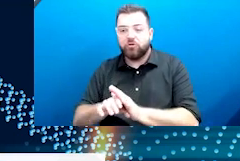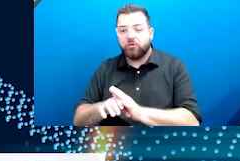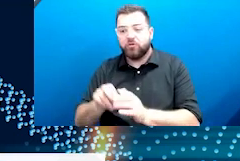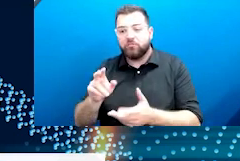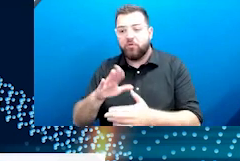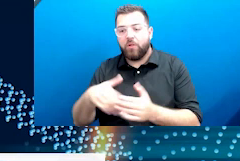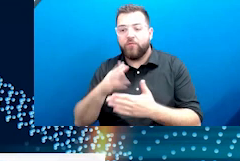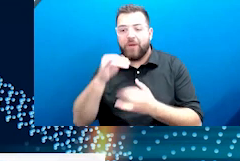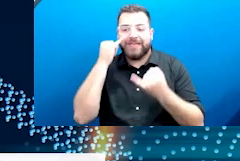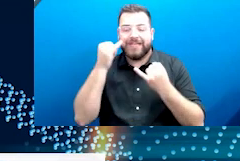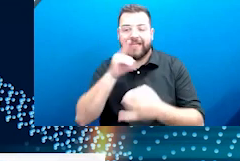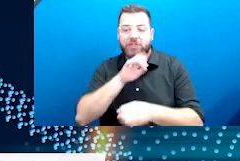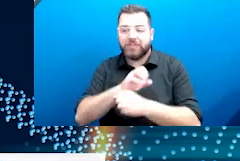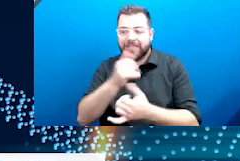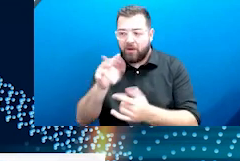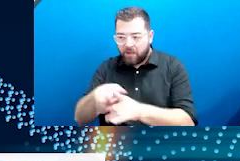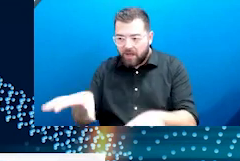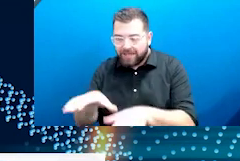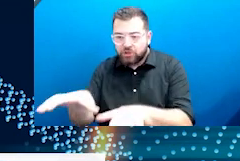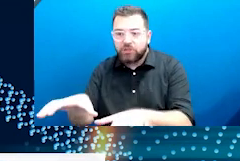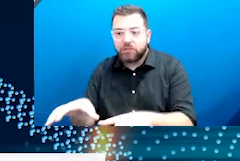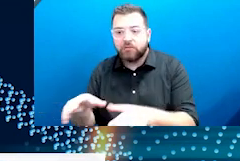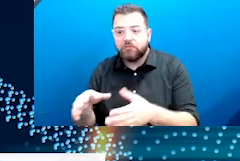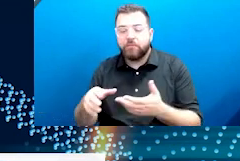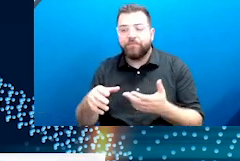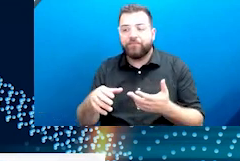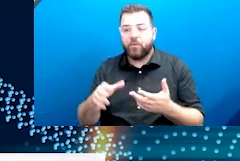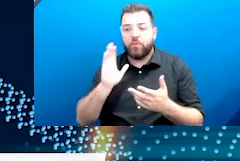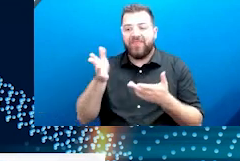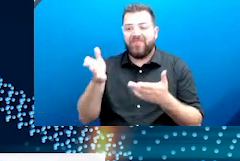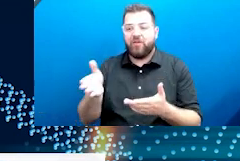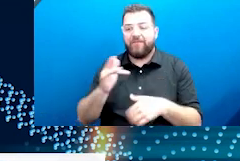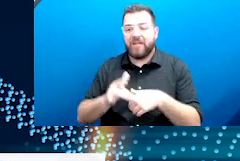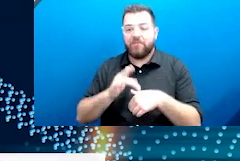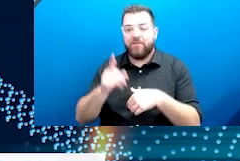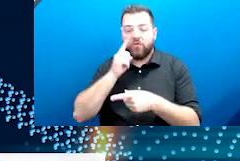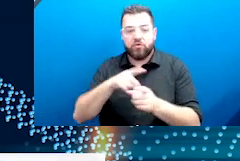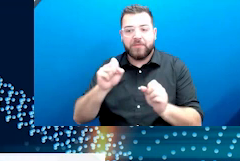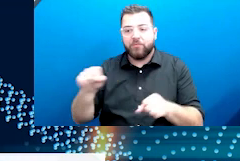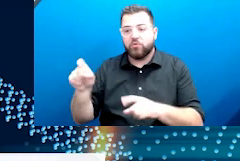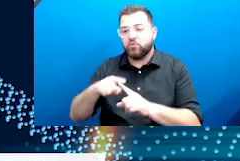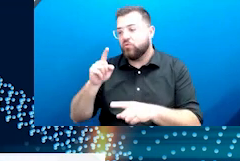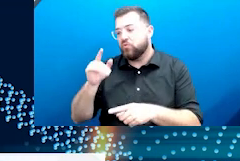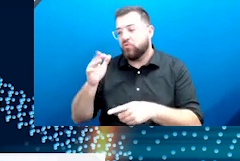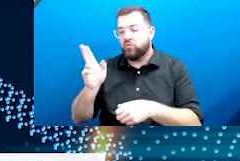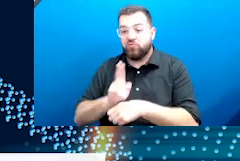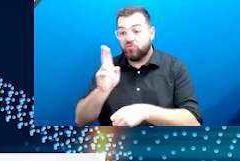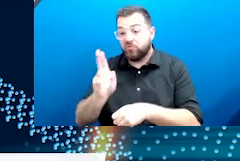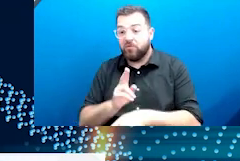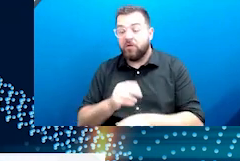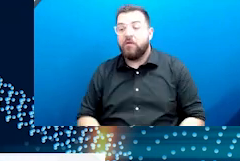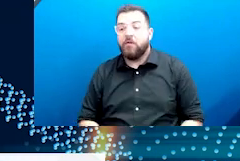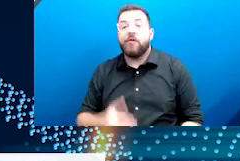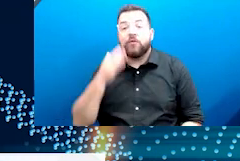Sheets. It's just going to be there and available for you to utilize. Duet